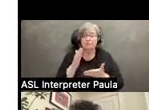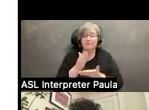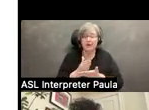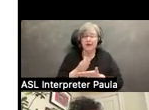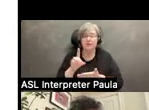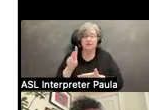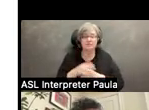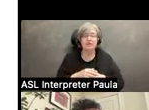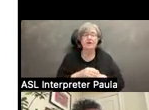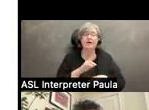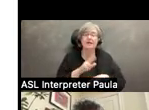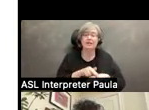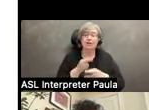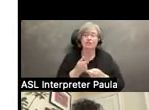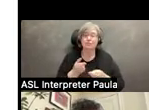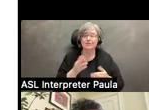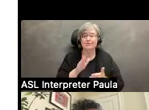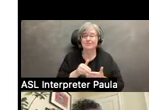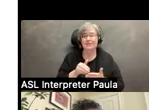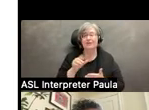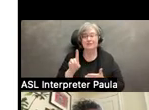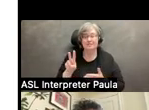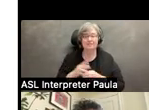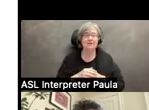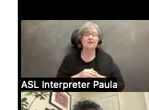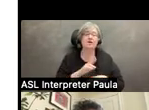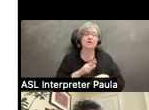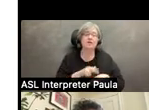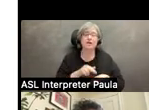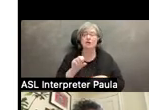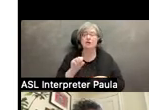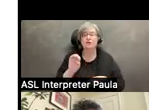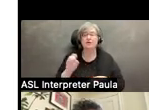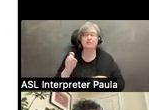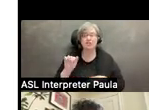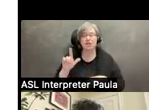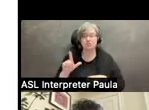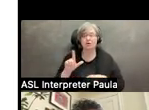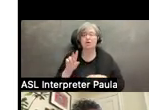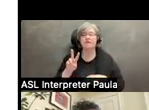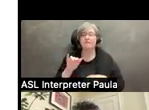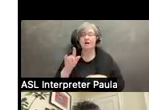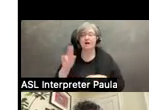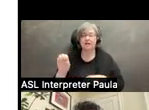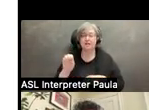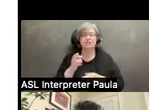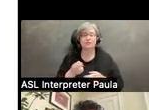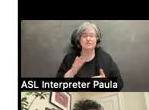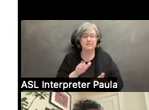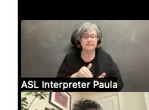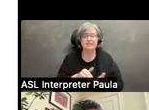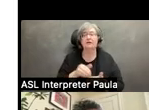the National Resource Center on Domestic Violence, the National Sexual Violence Resource Center, the Safe